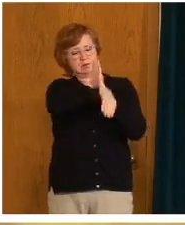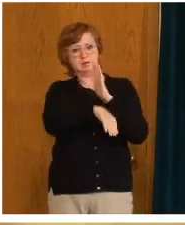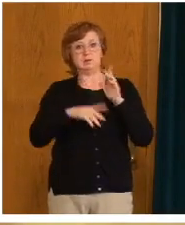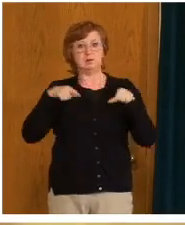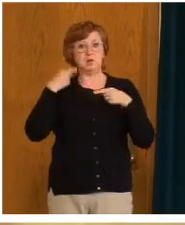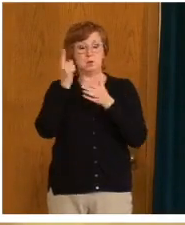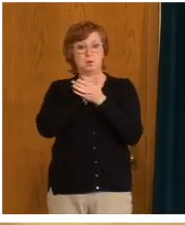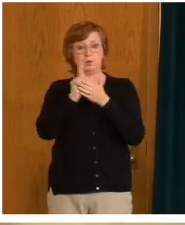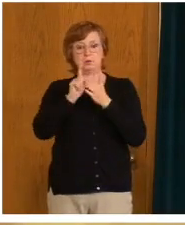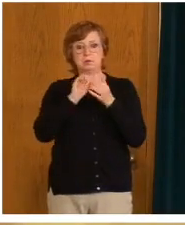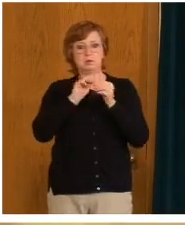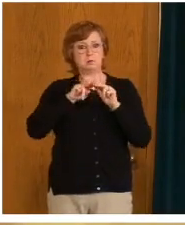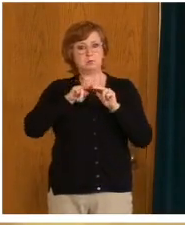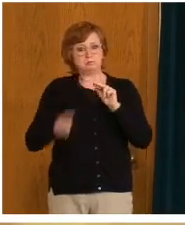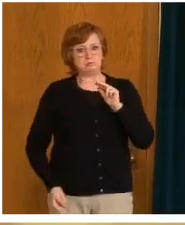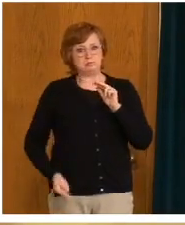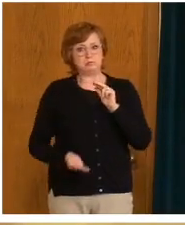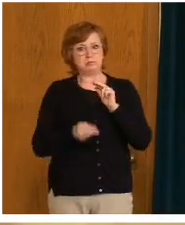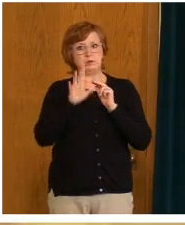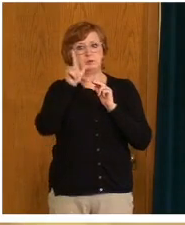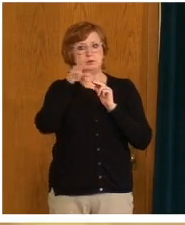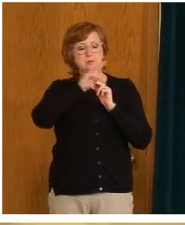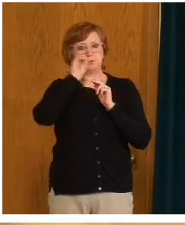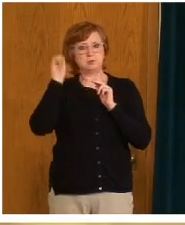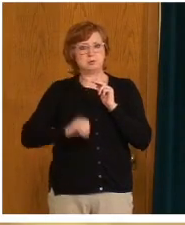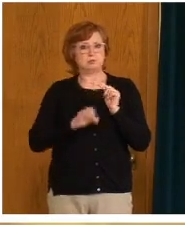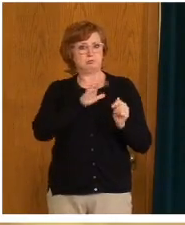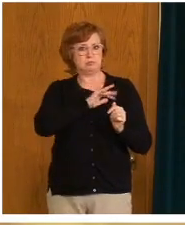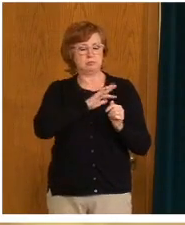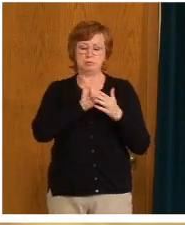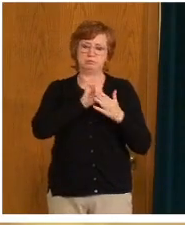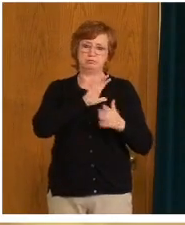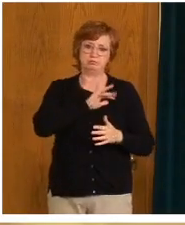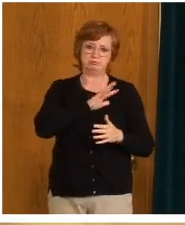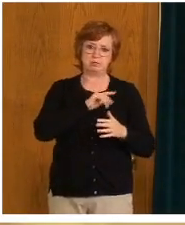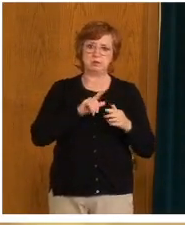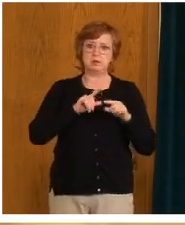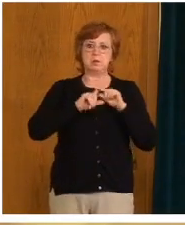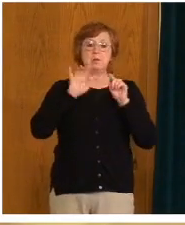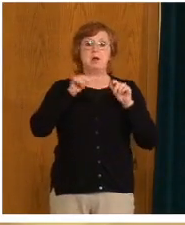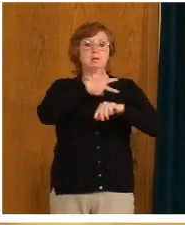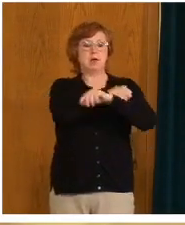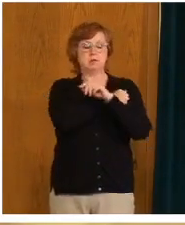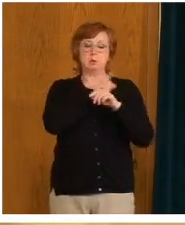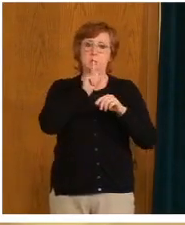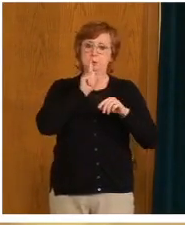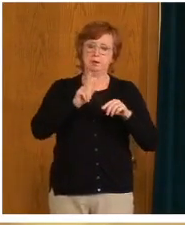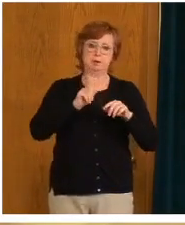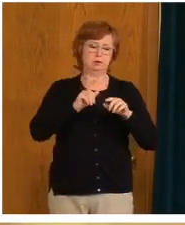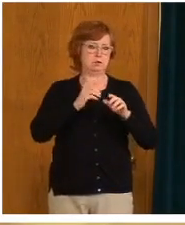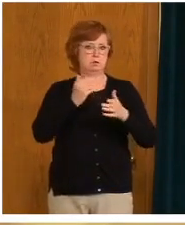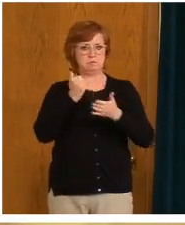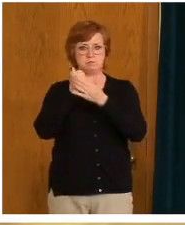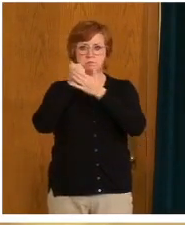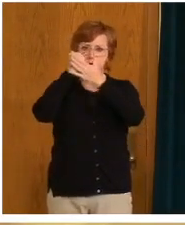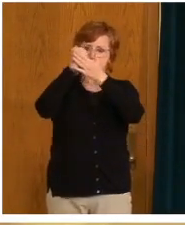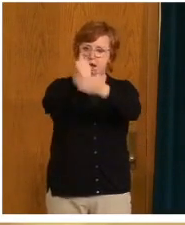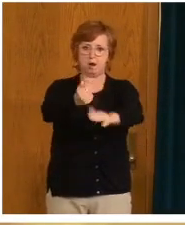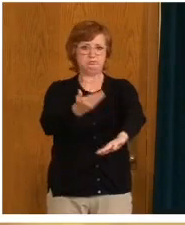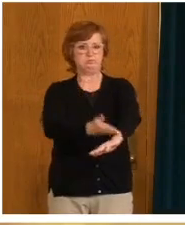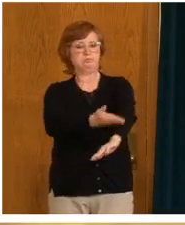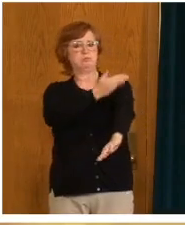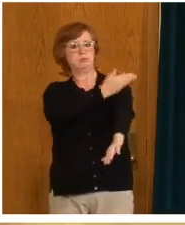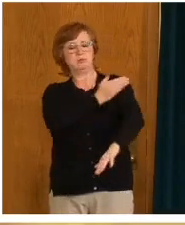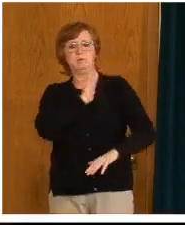week alone, very much a positive. Vaccines are making a huge difference in our province, and that's why we are confident as we